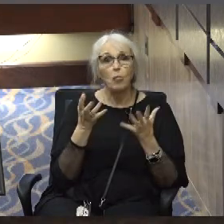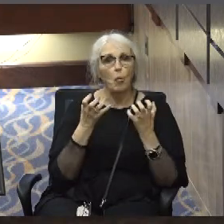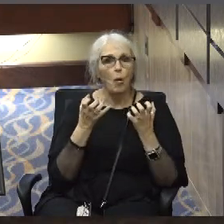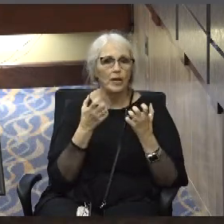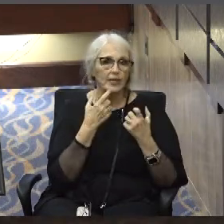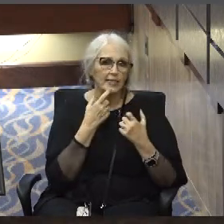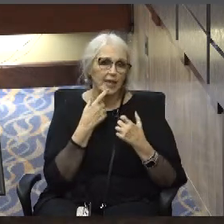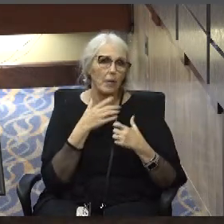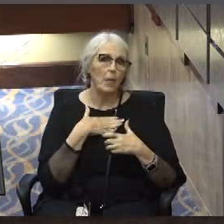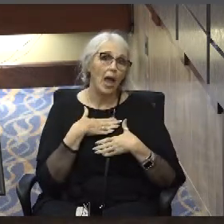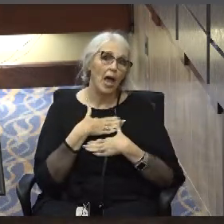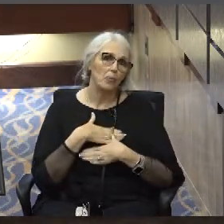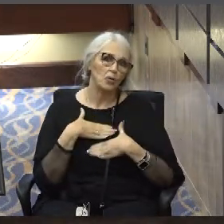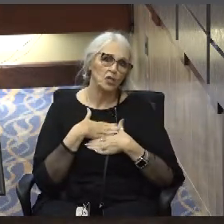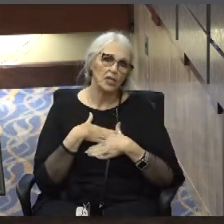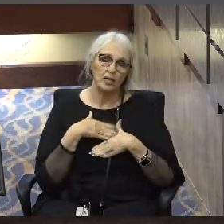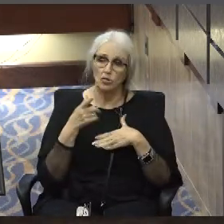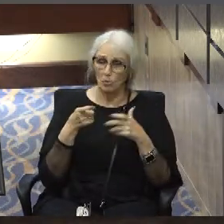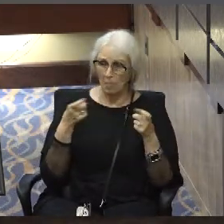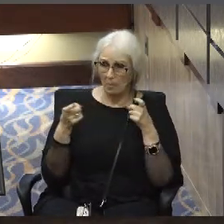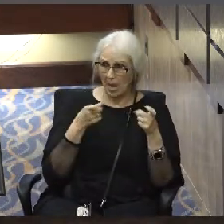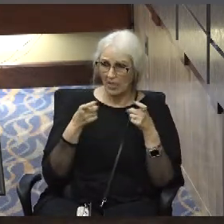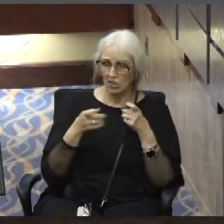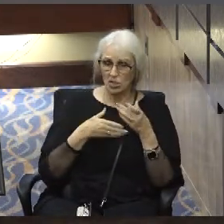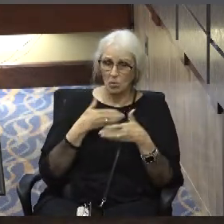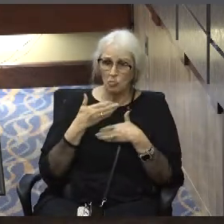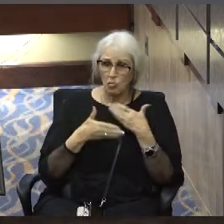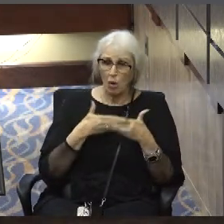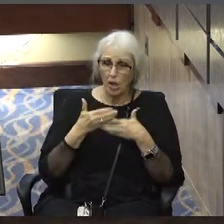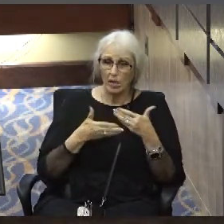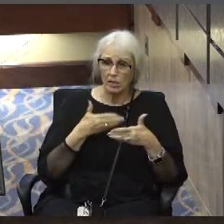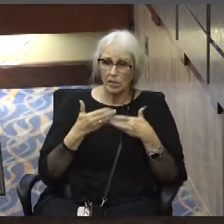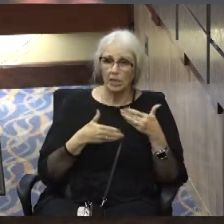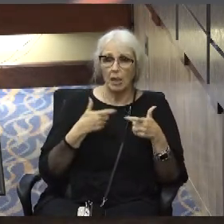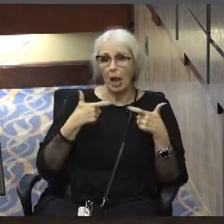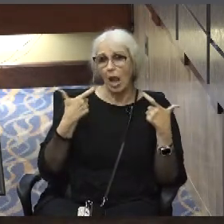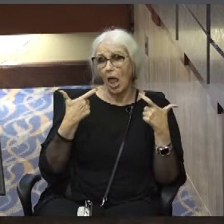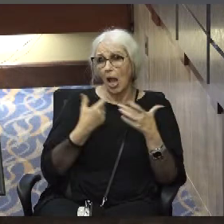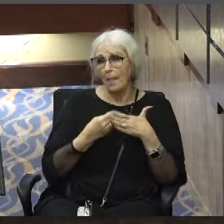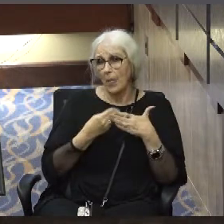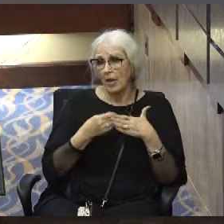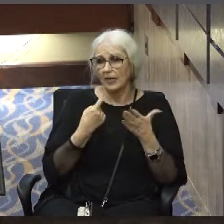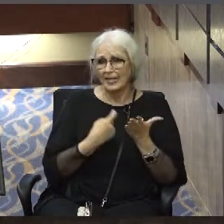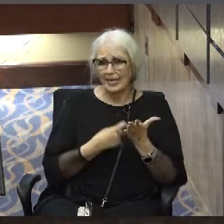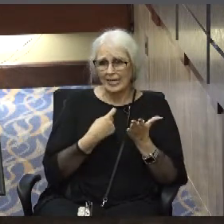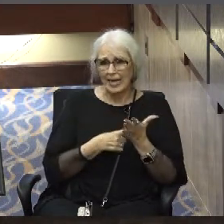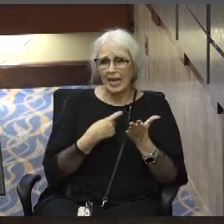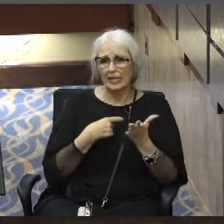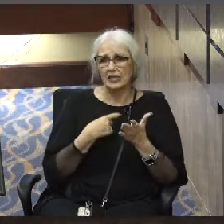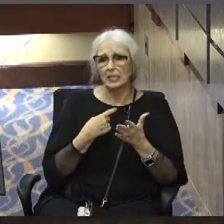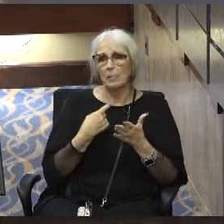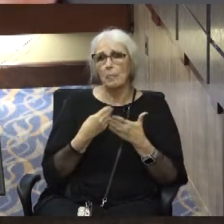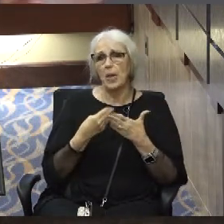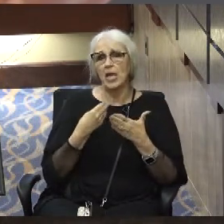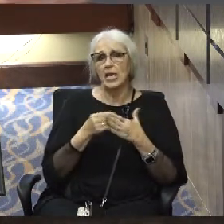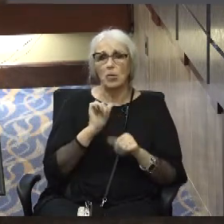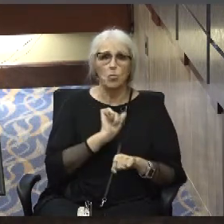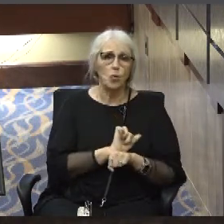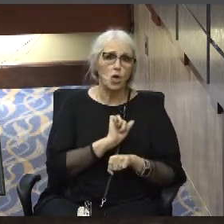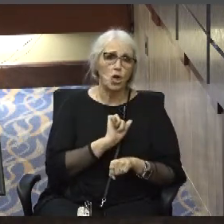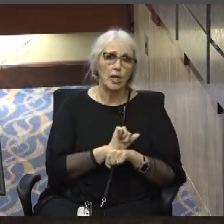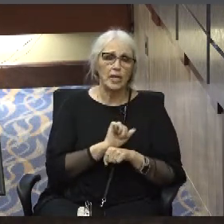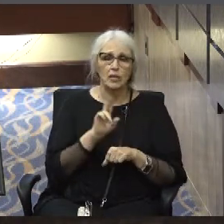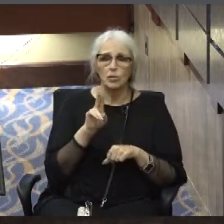that you all managing this process, and these are big dollars, big taxpayer dollars at work. And on the utility